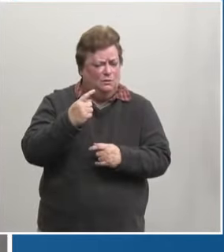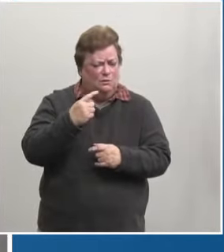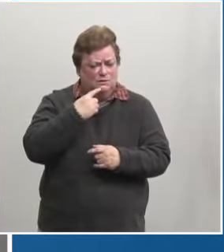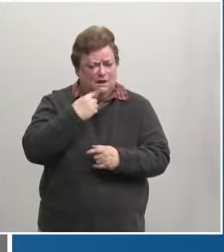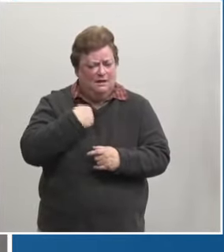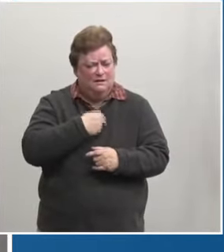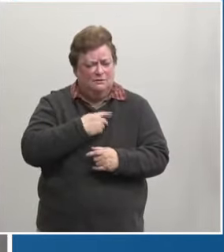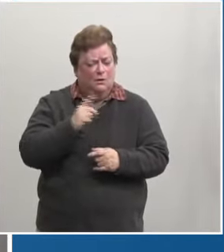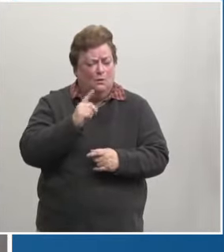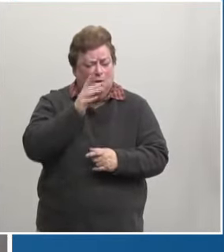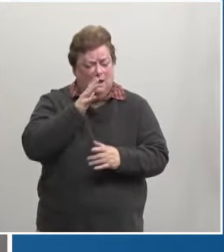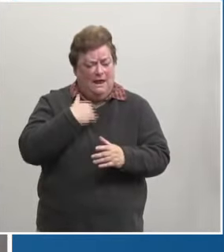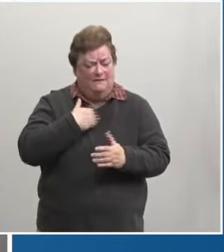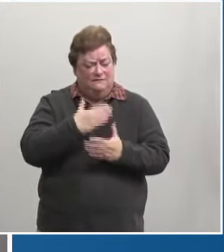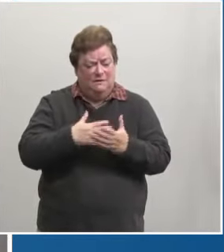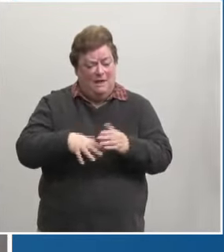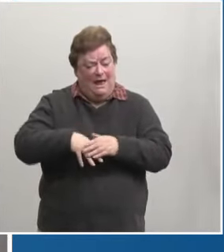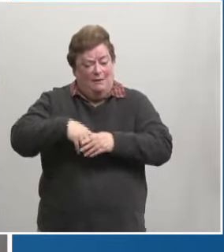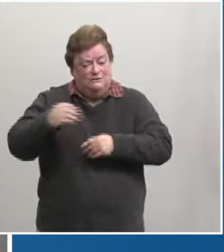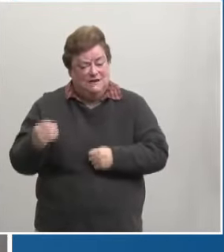any outside the city limits?